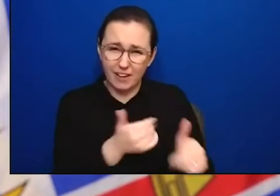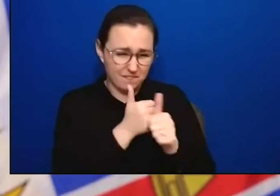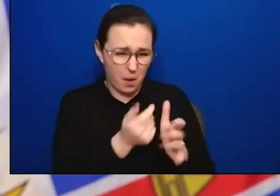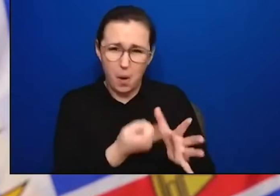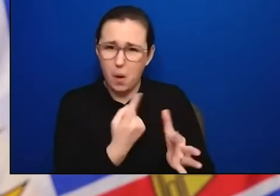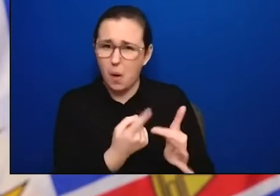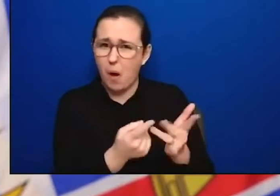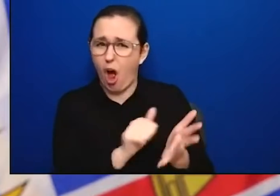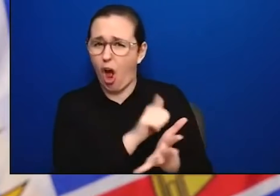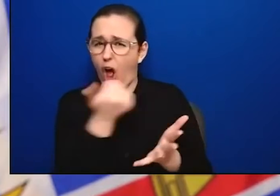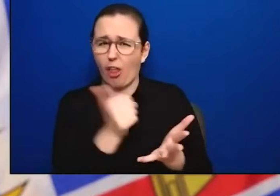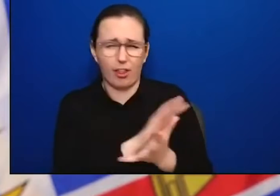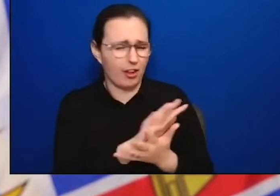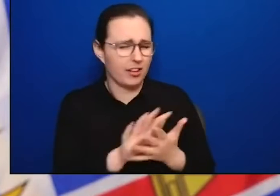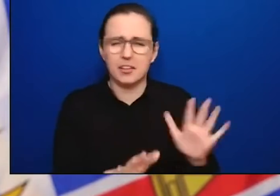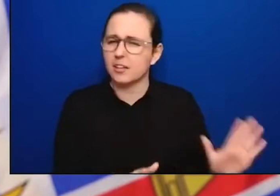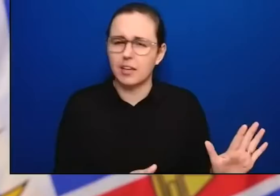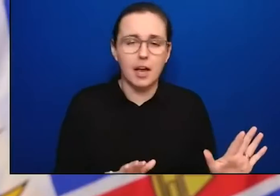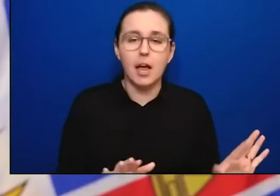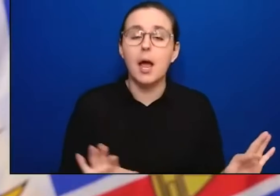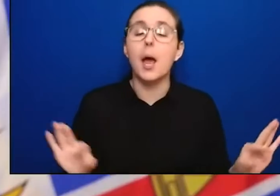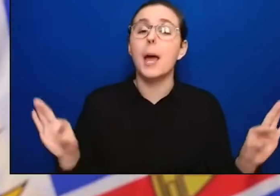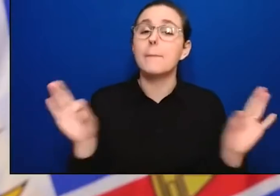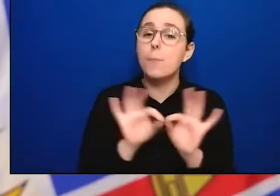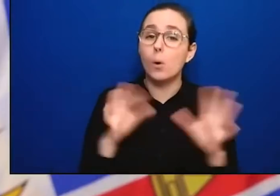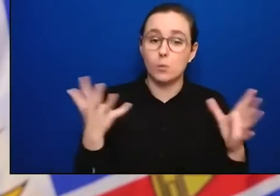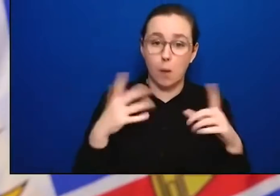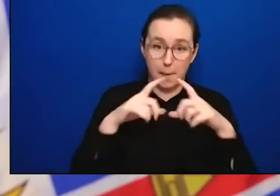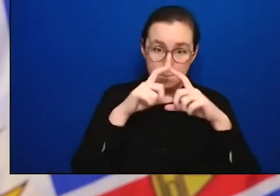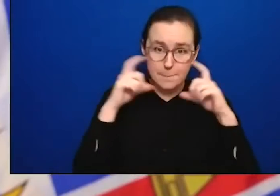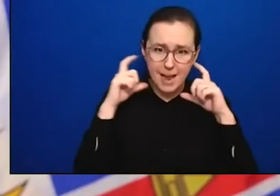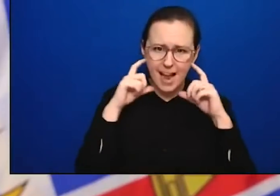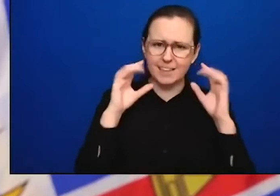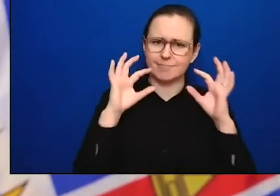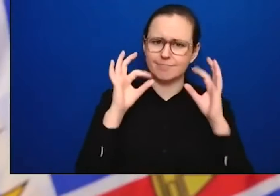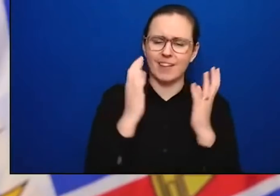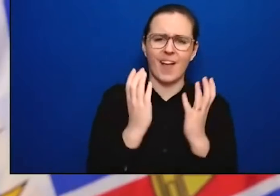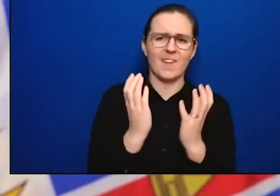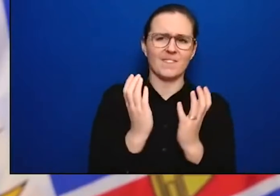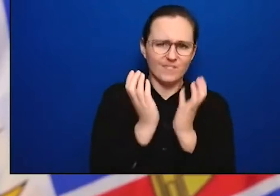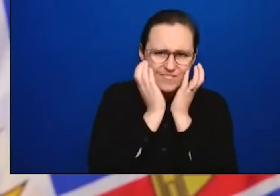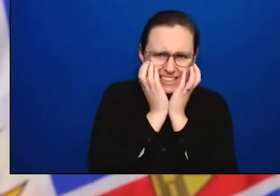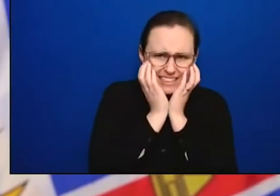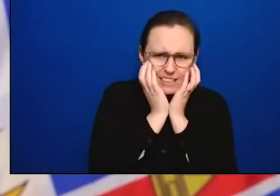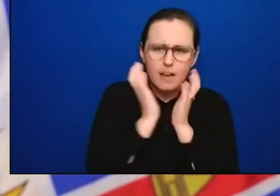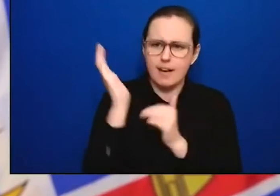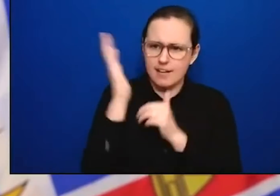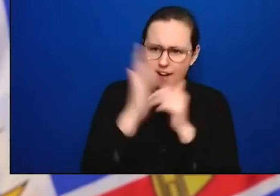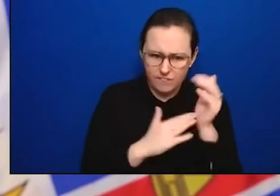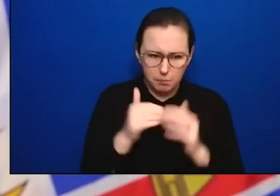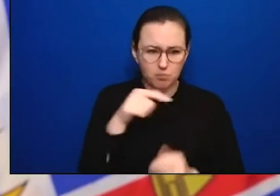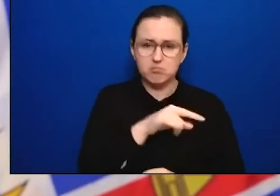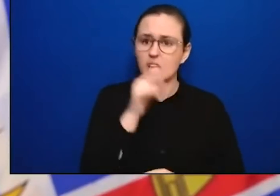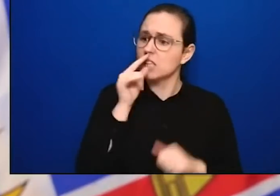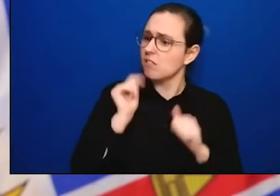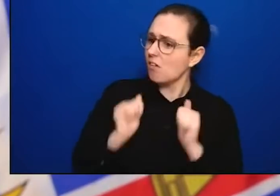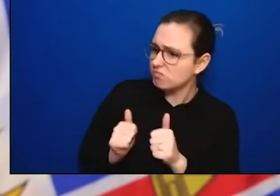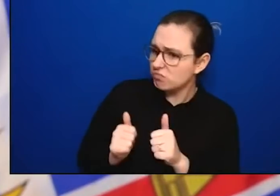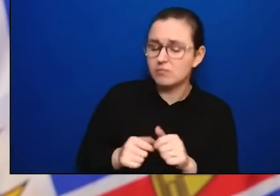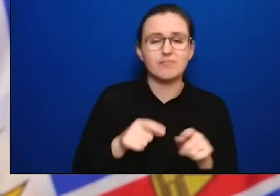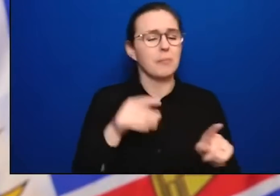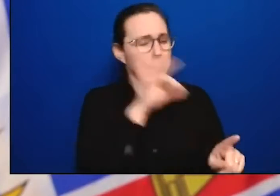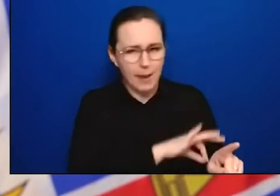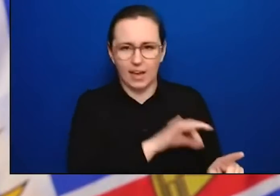in the settings that we're talking about where there are multiple things in place than a well-fitting, comfortable mask that a child will wear.